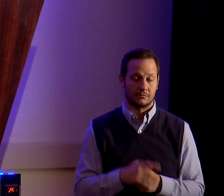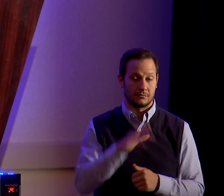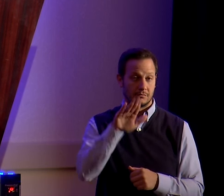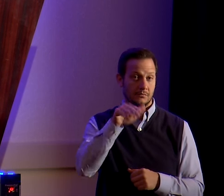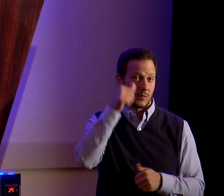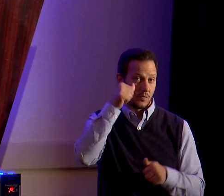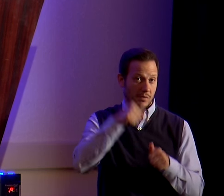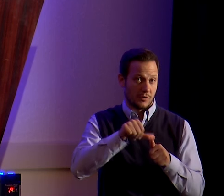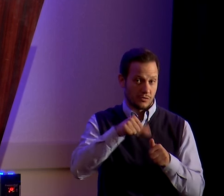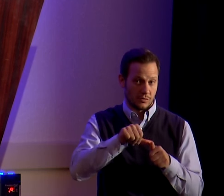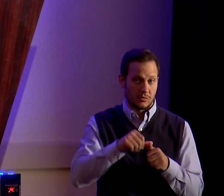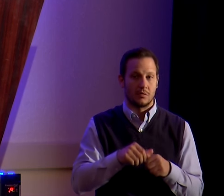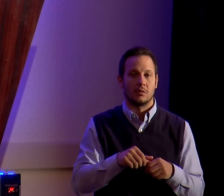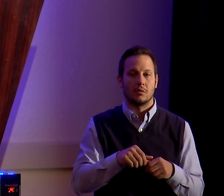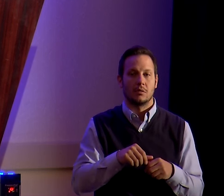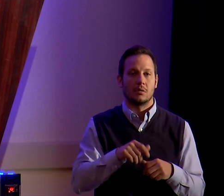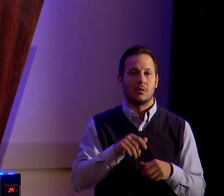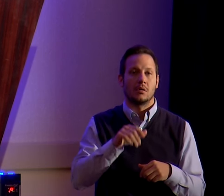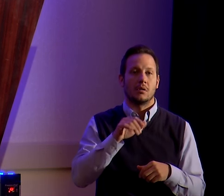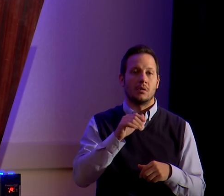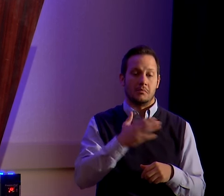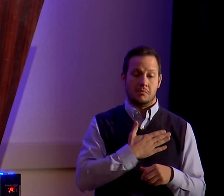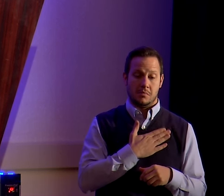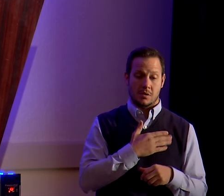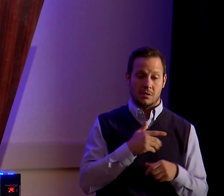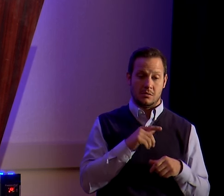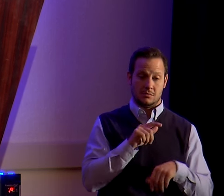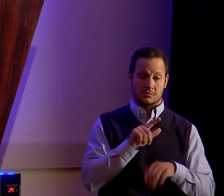remember, it was a British colony. In